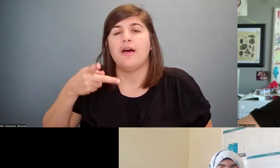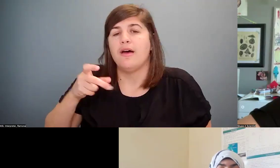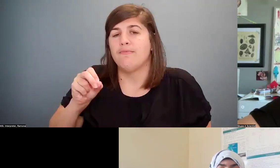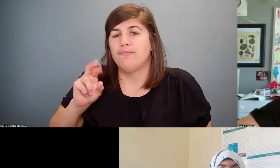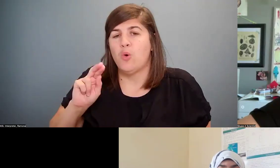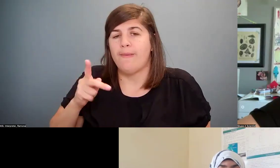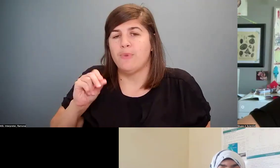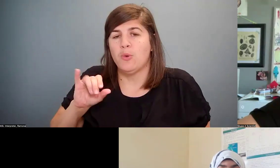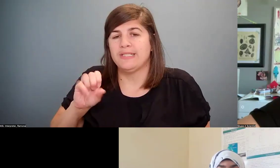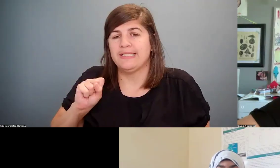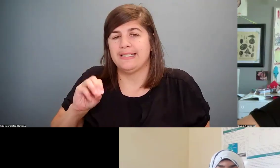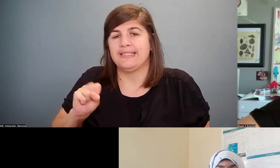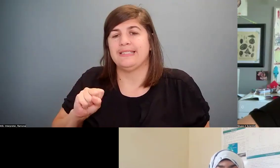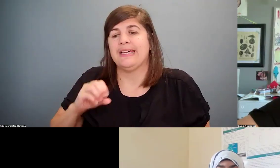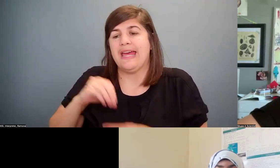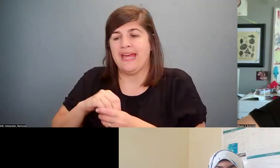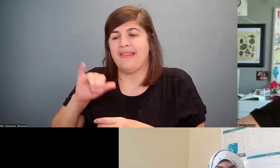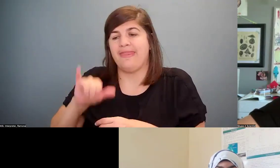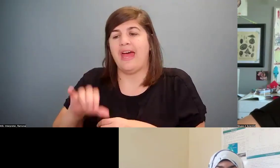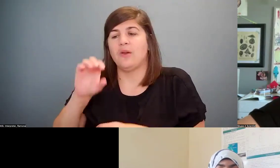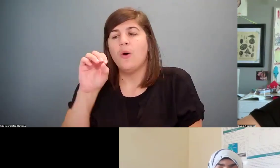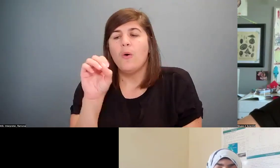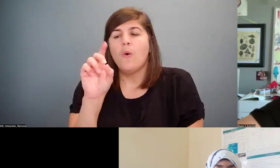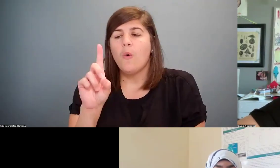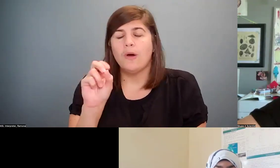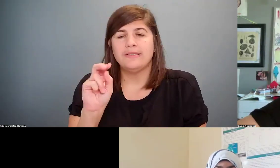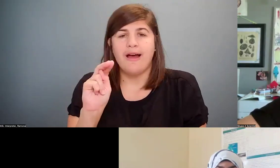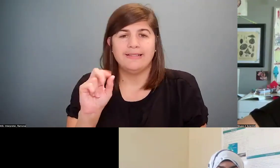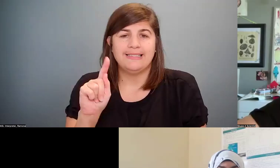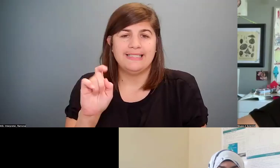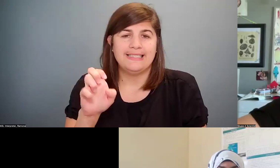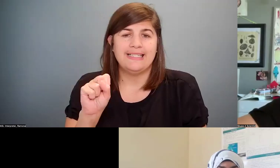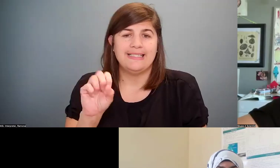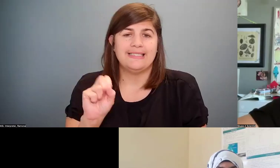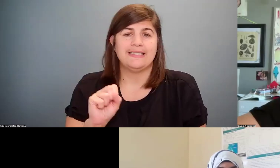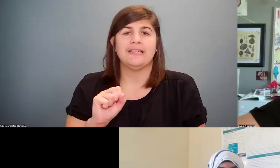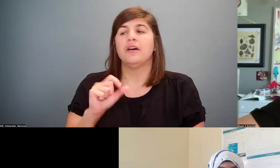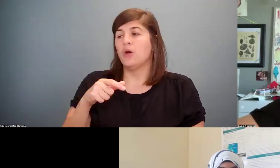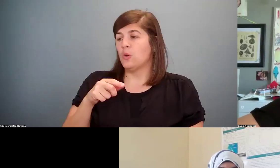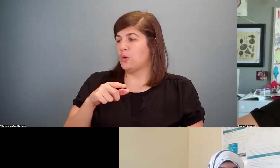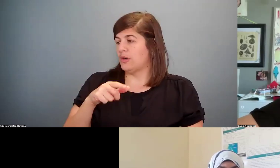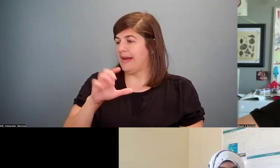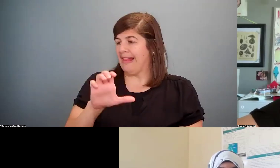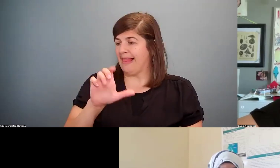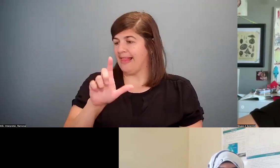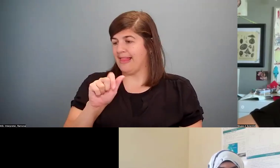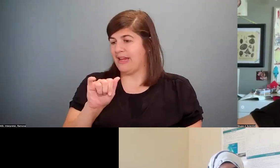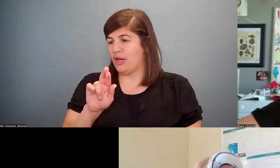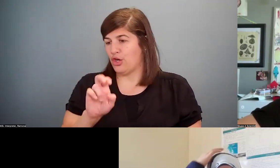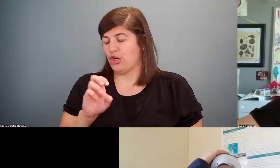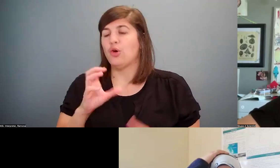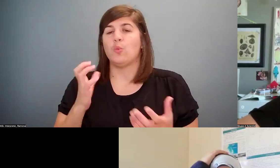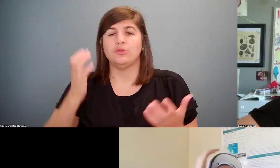are both within the group Odontocetes within Cetacea. Cool. Quentin wants to know, or Claire in Quentin's class wants